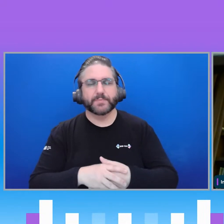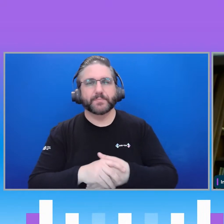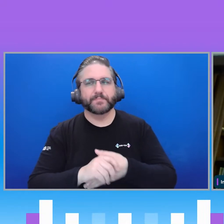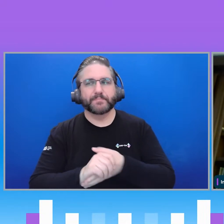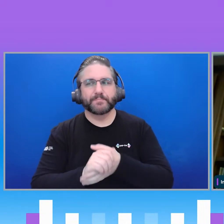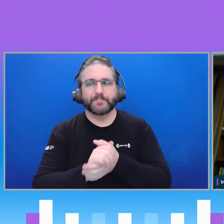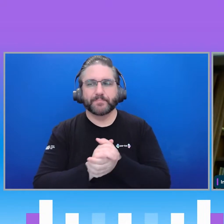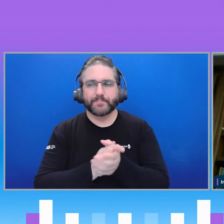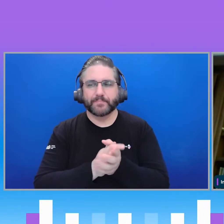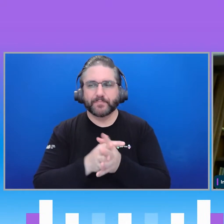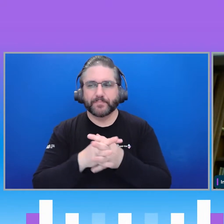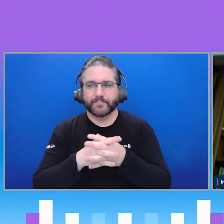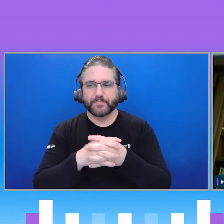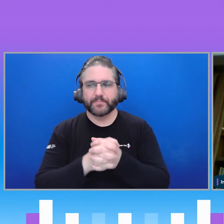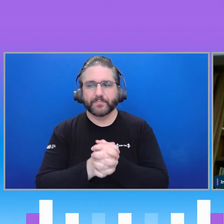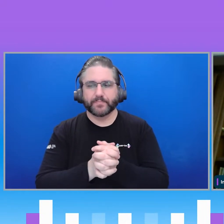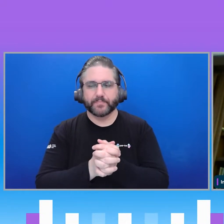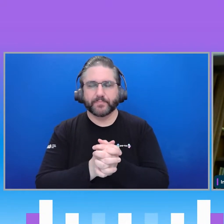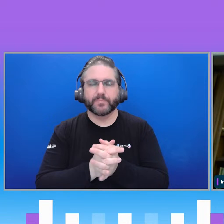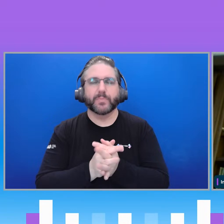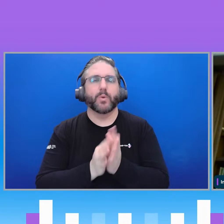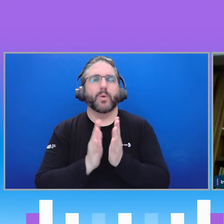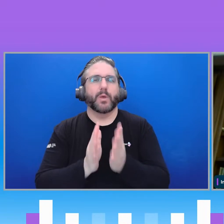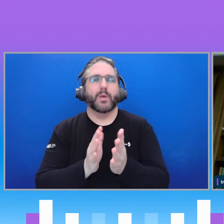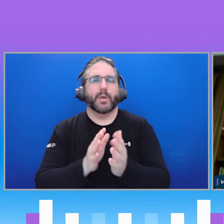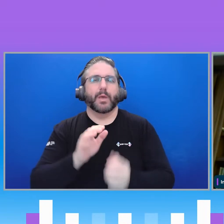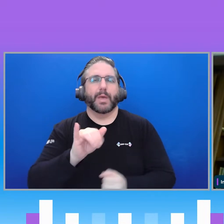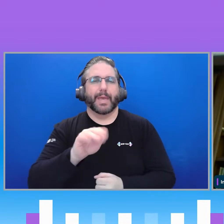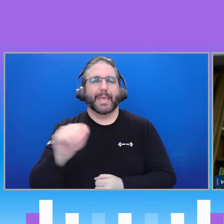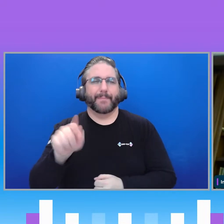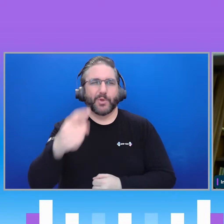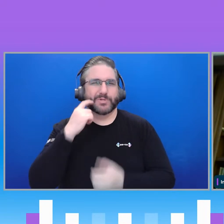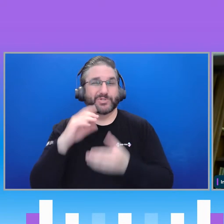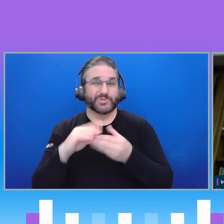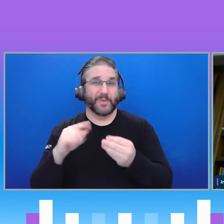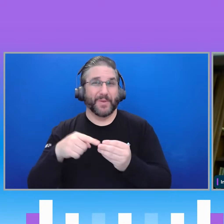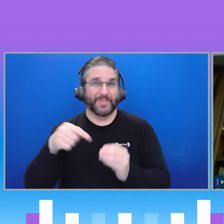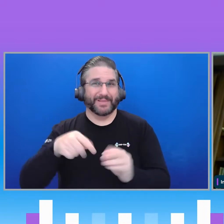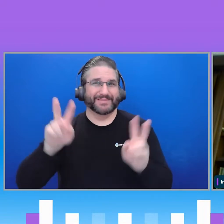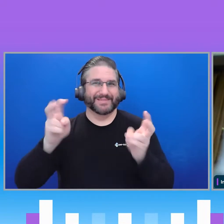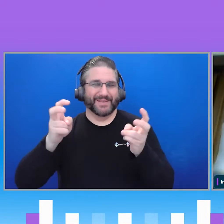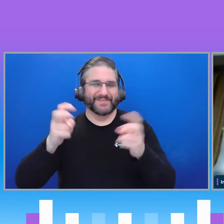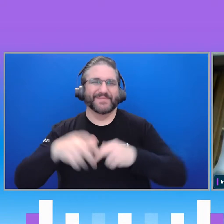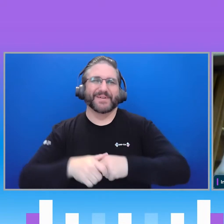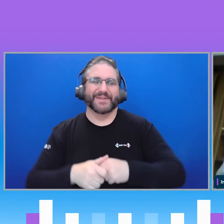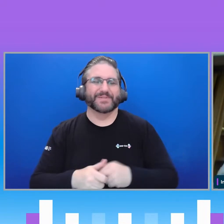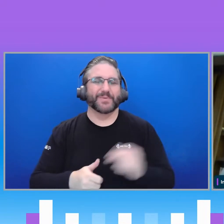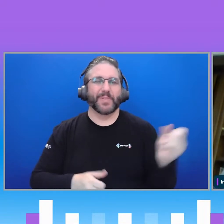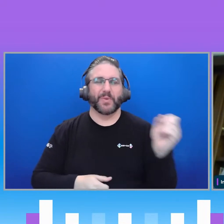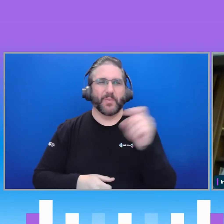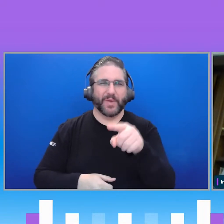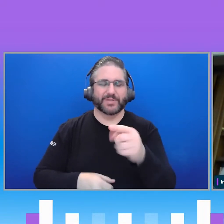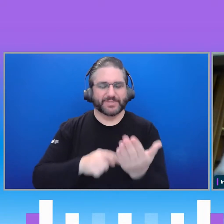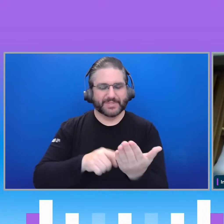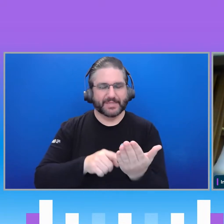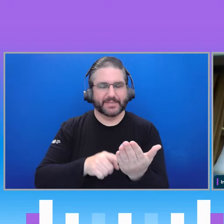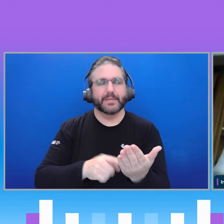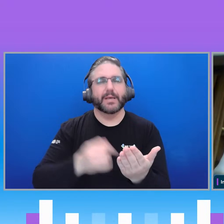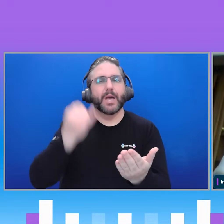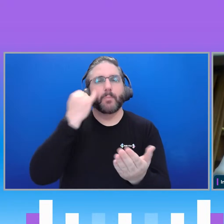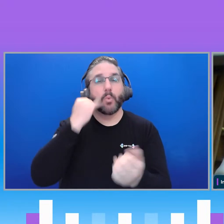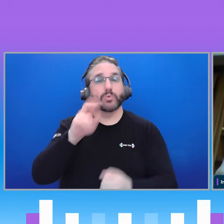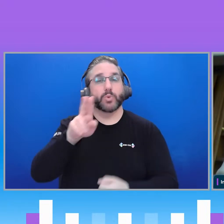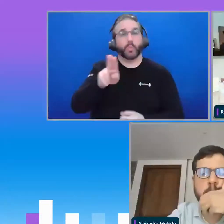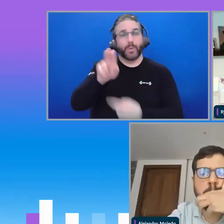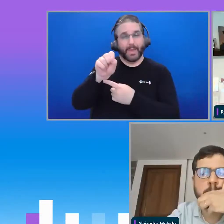This is a perfect segue, Ima, in what you were just talking about. This question is asking if a US business that does